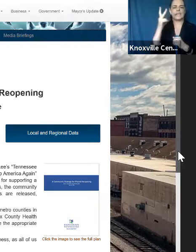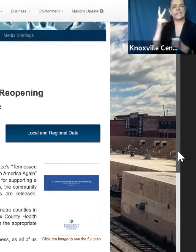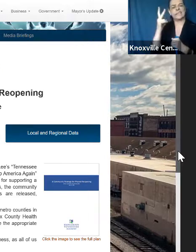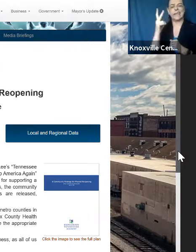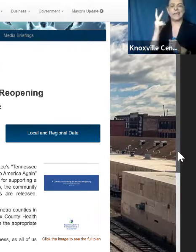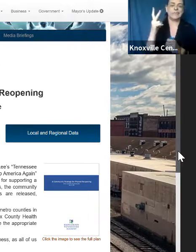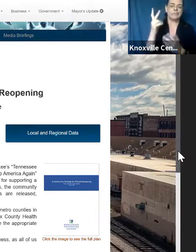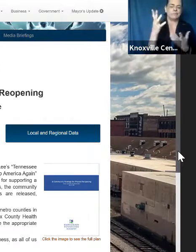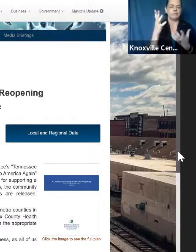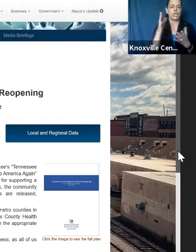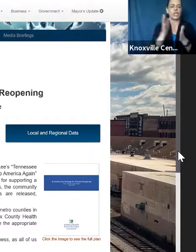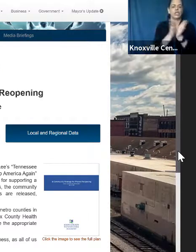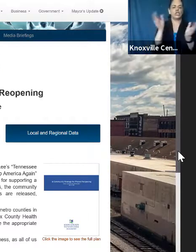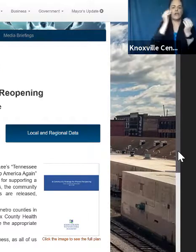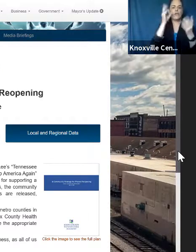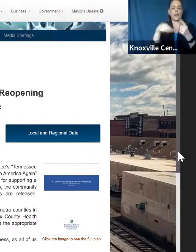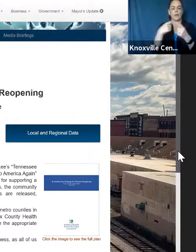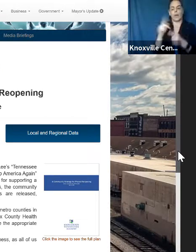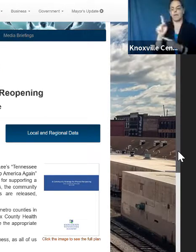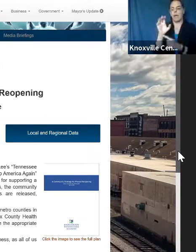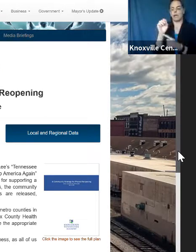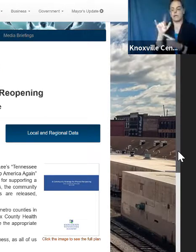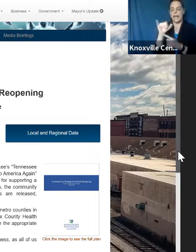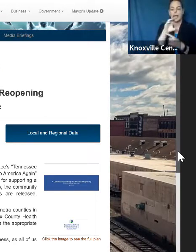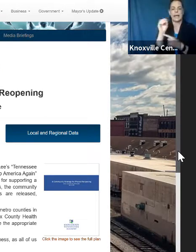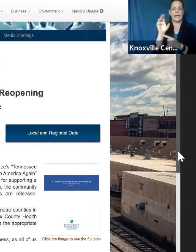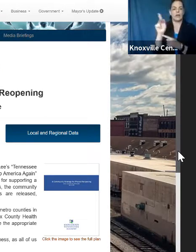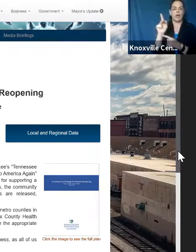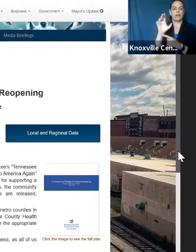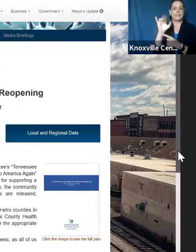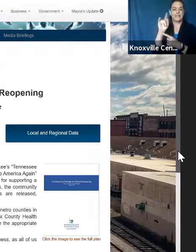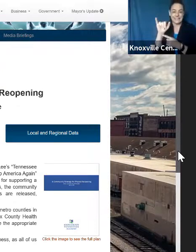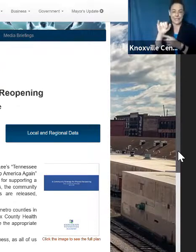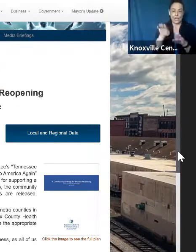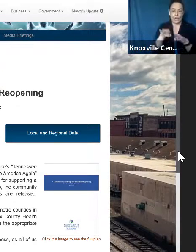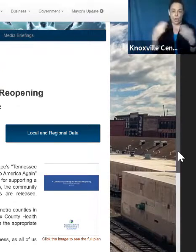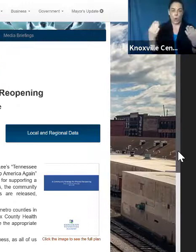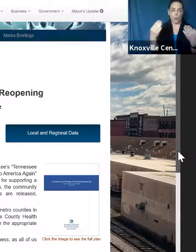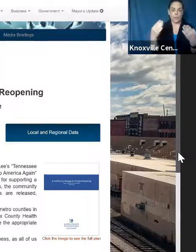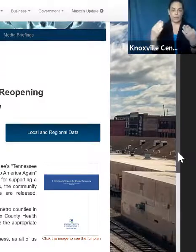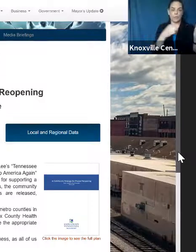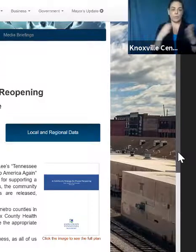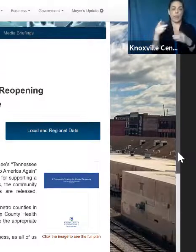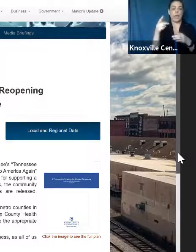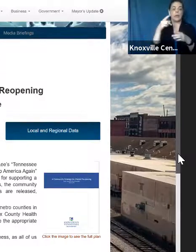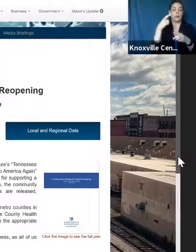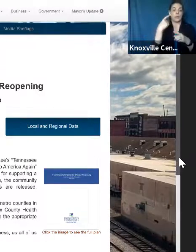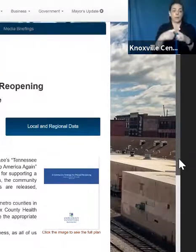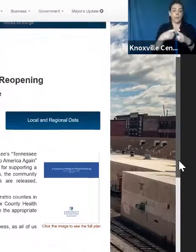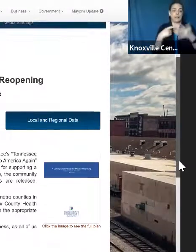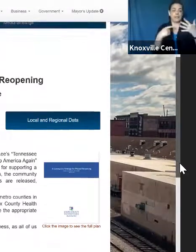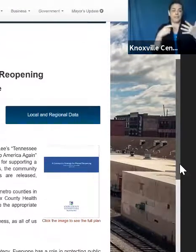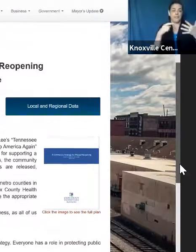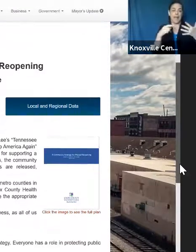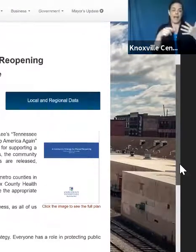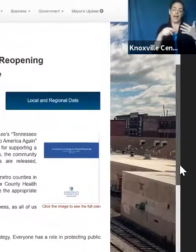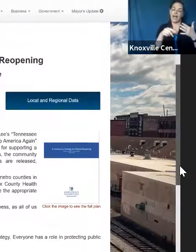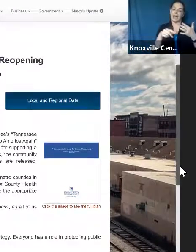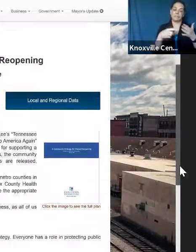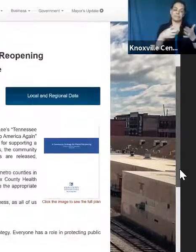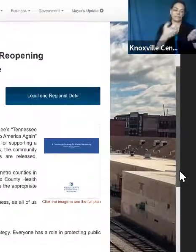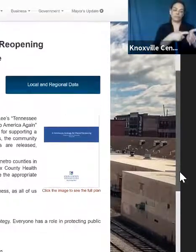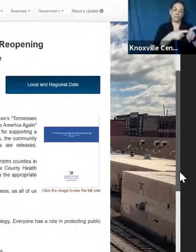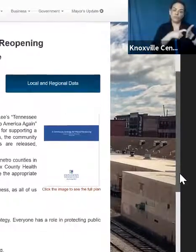Knox County and City of Knoxville reopening plan, including the 5 core principles of the plan that everyone should be